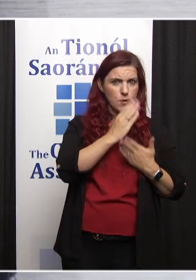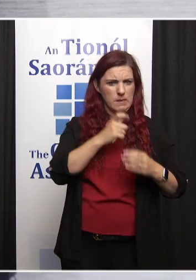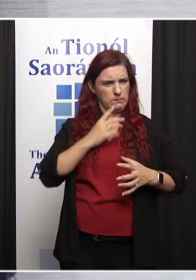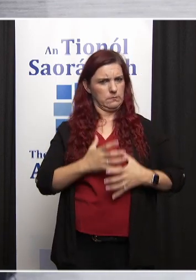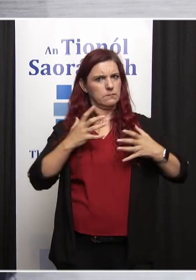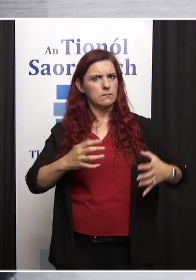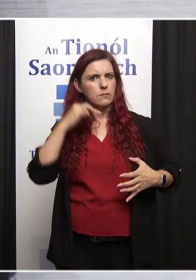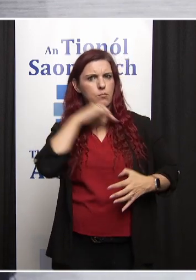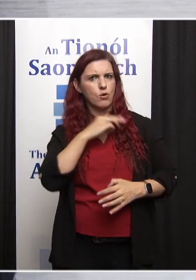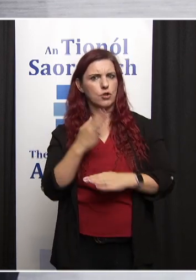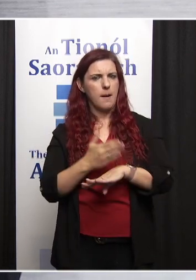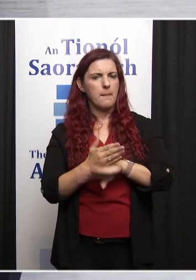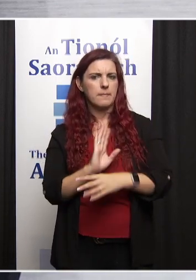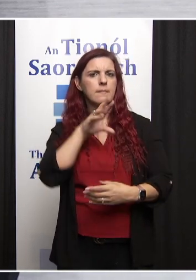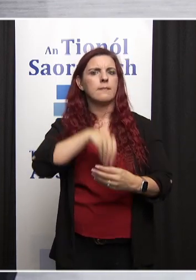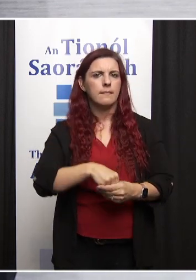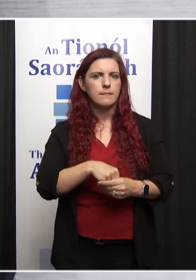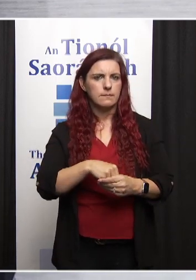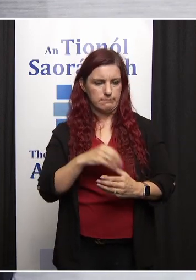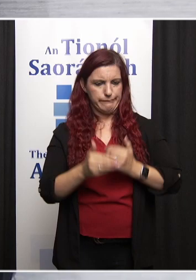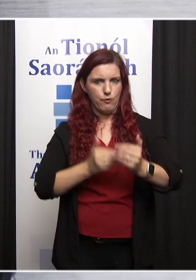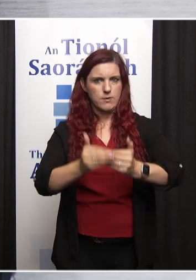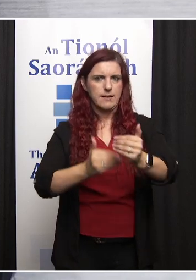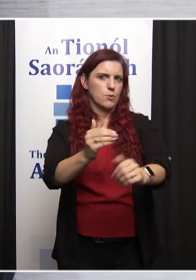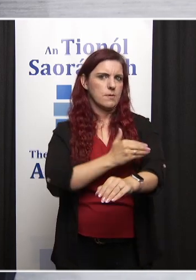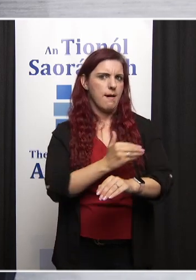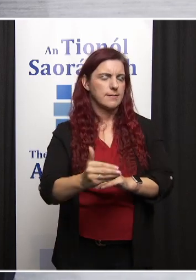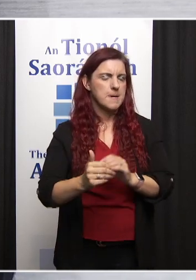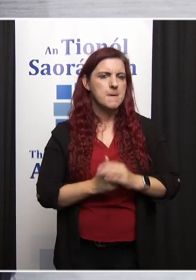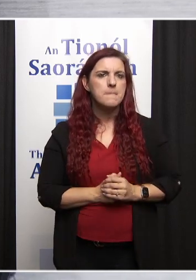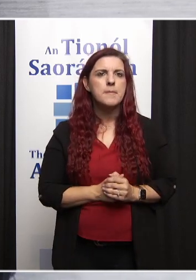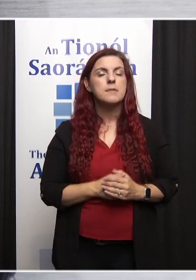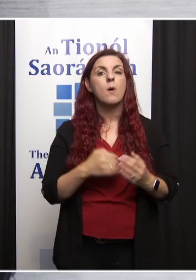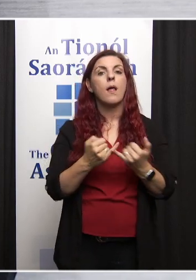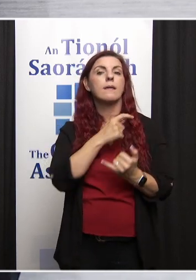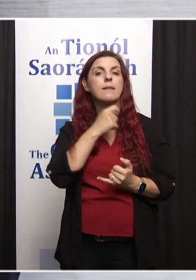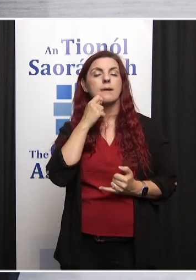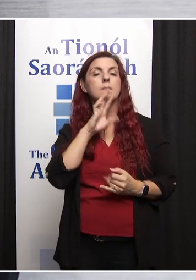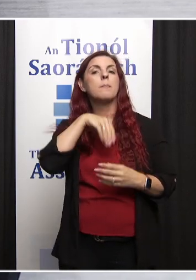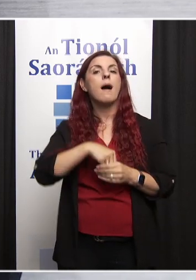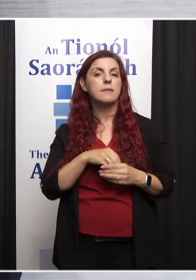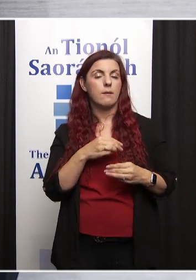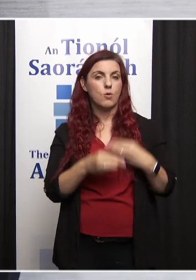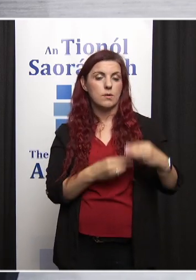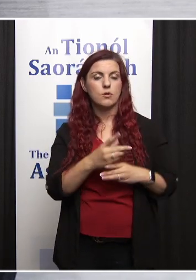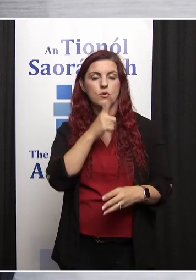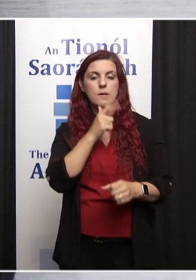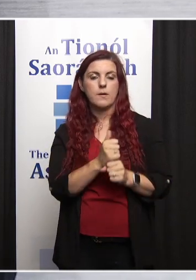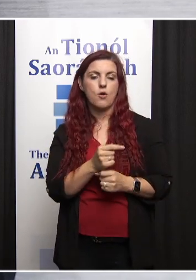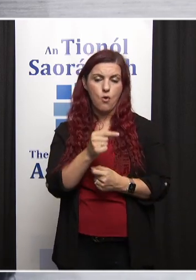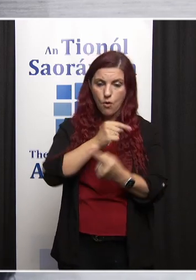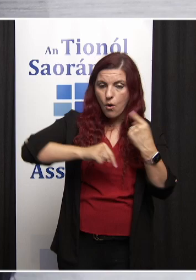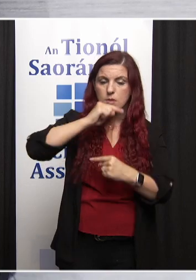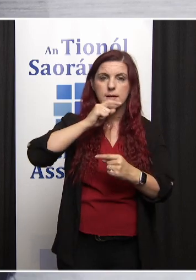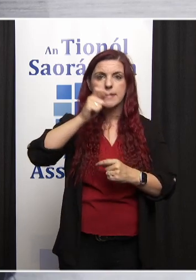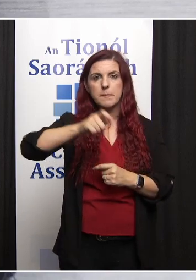get this boat on its journey. And as I said, that is, part of that process is about us as citizens,